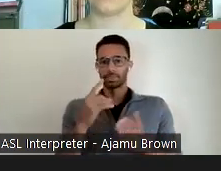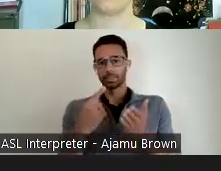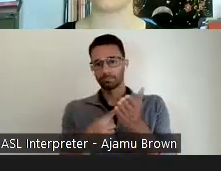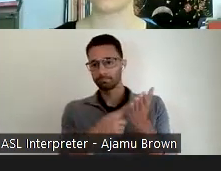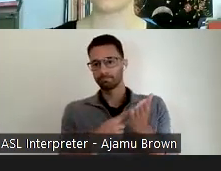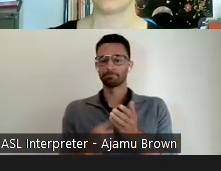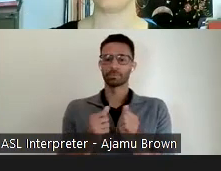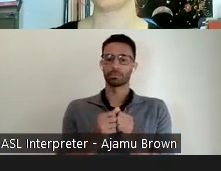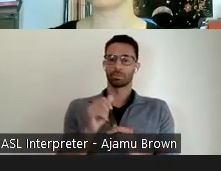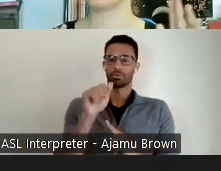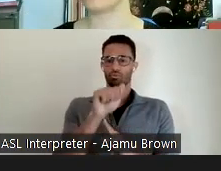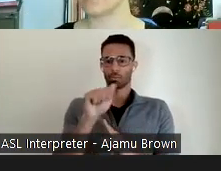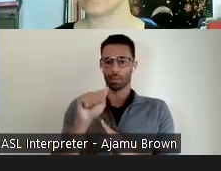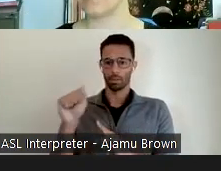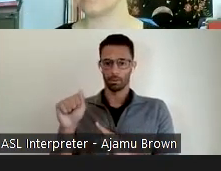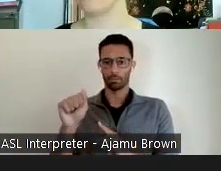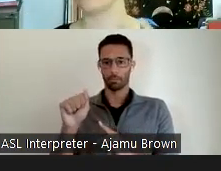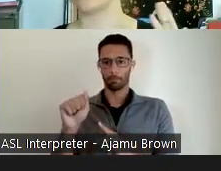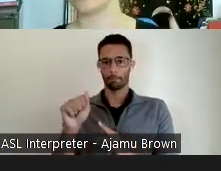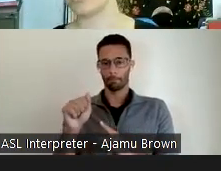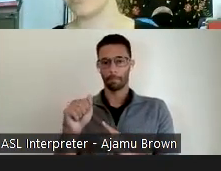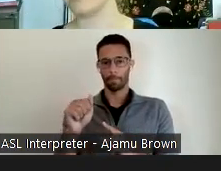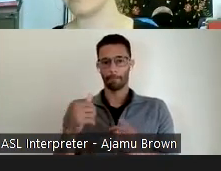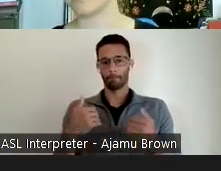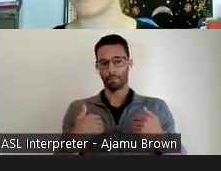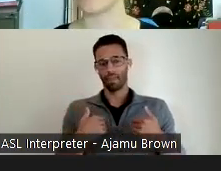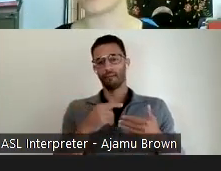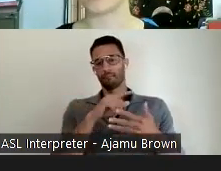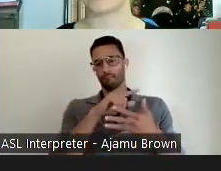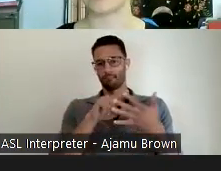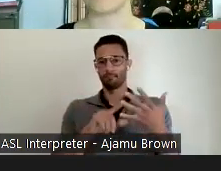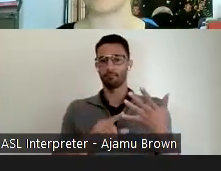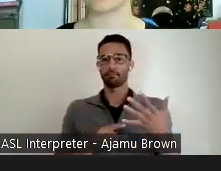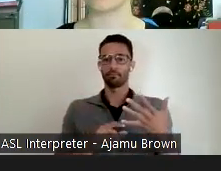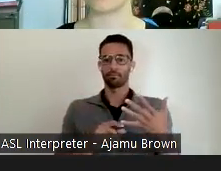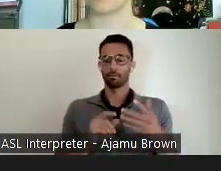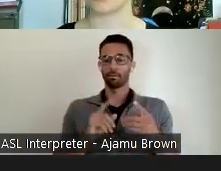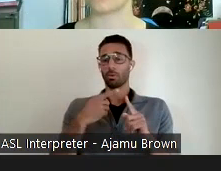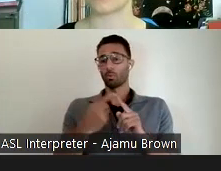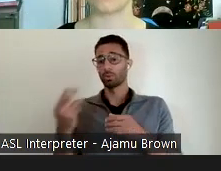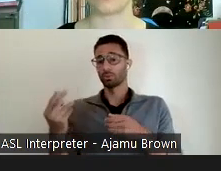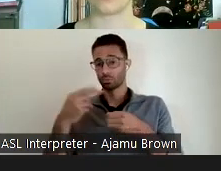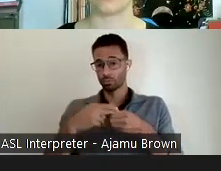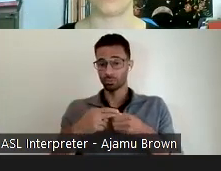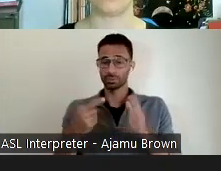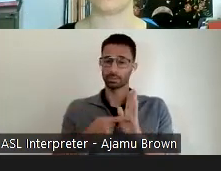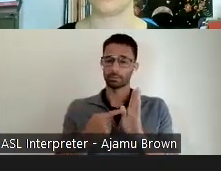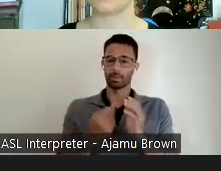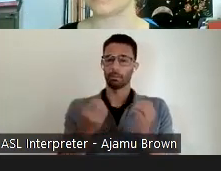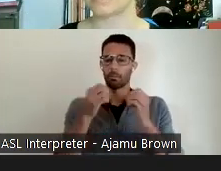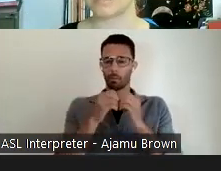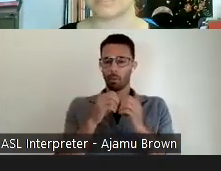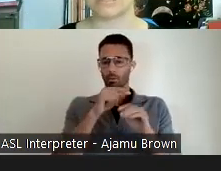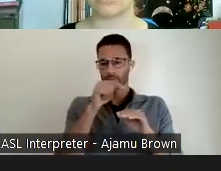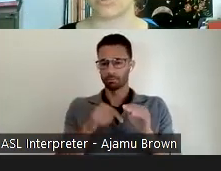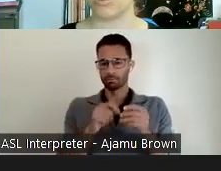AAA. And these are the basic tenets, even though when you get into the onboarding, they can be a little bit more specific. They have to be at